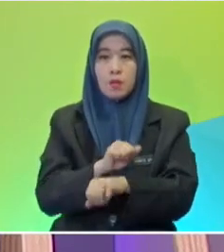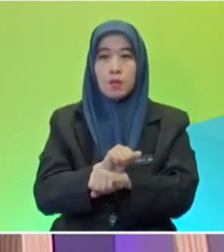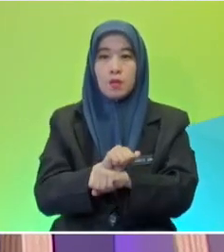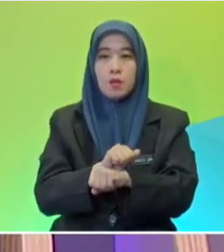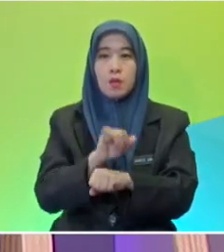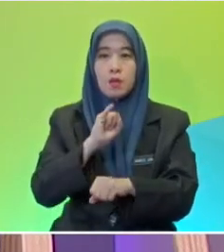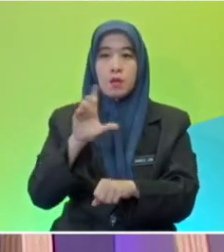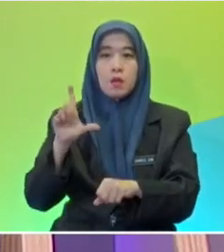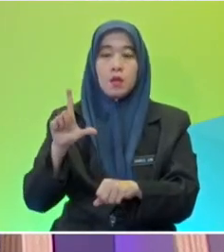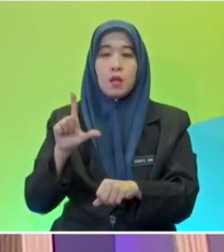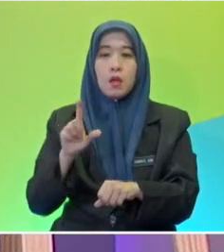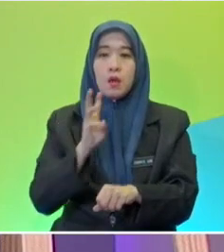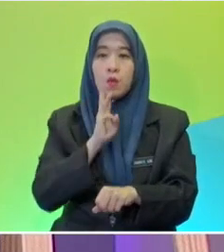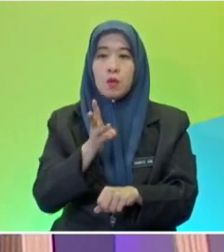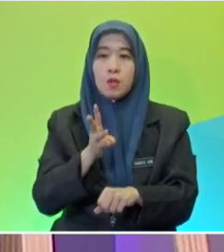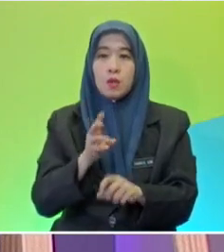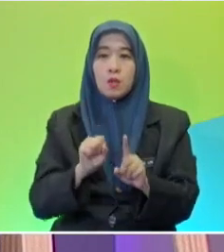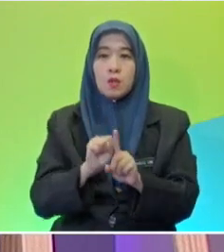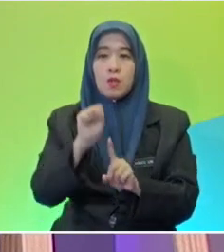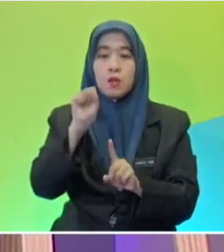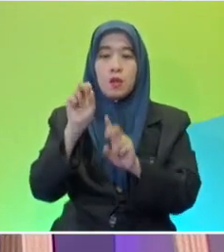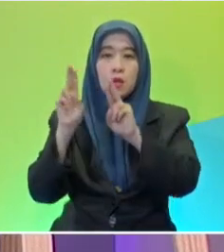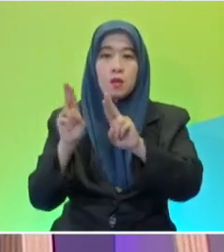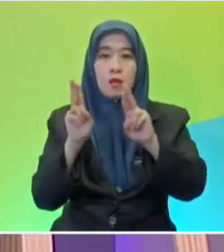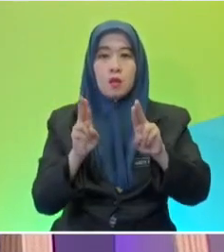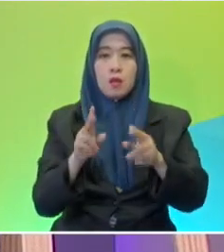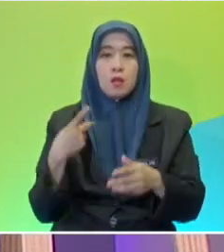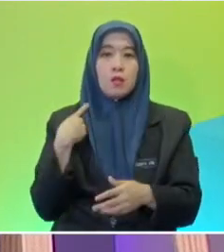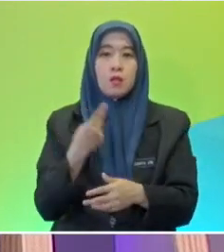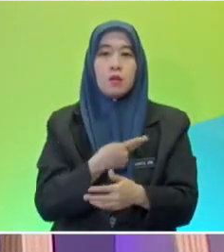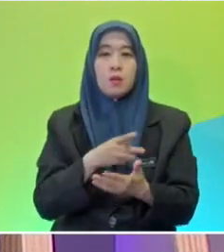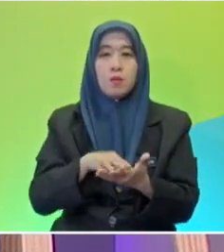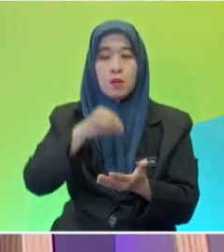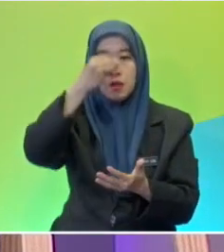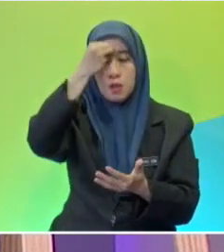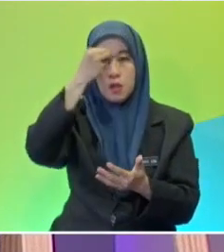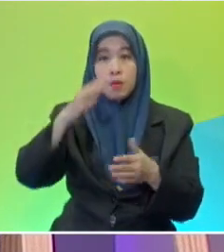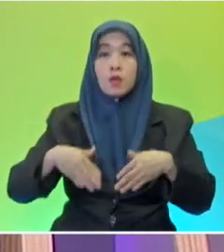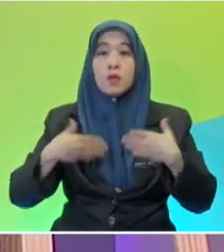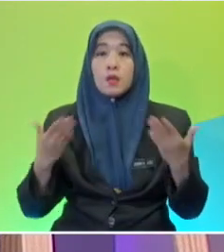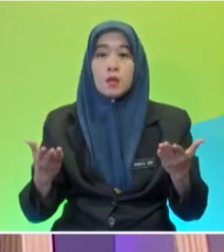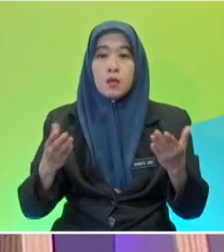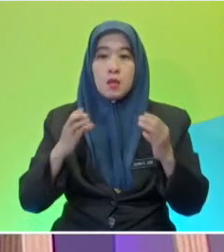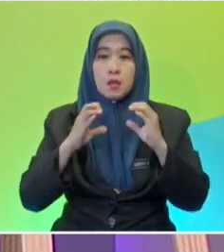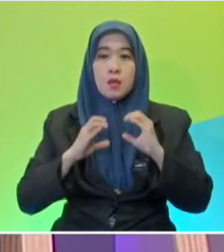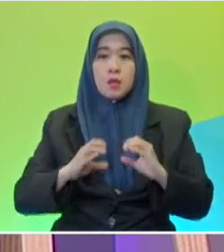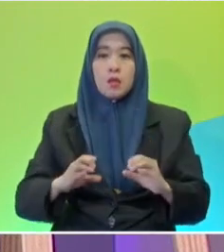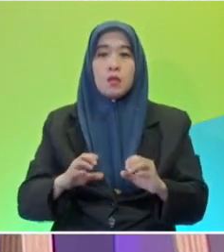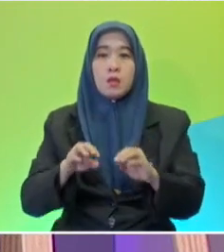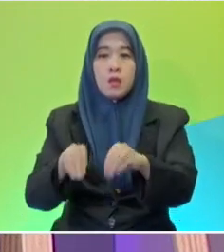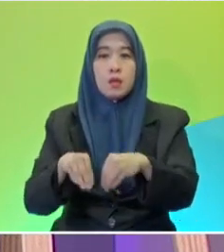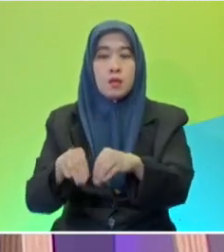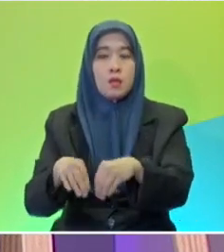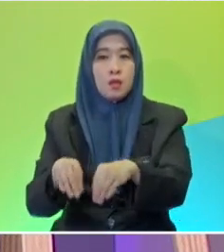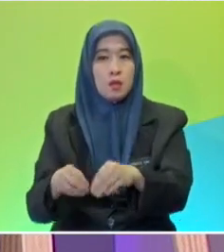suitable temperature. And we also learn about how to plant the seeds, right? So how to plant the trees,